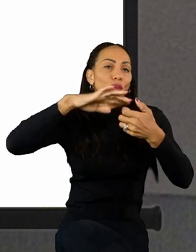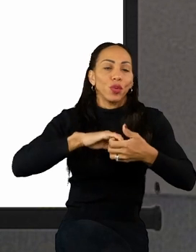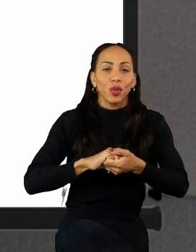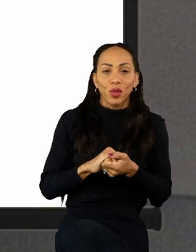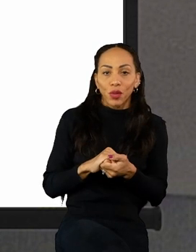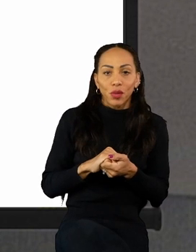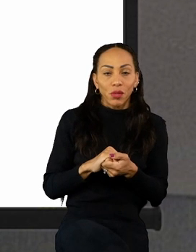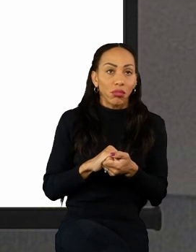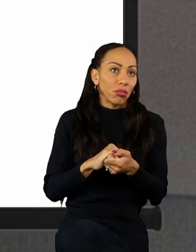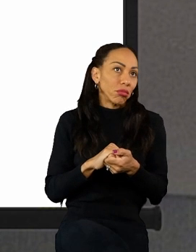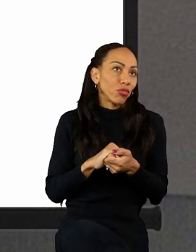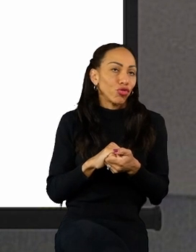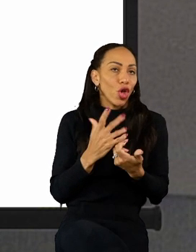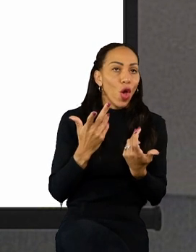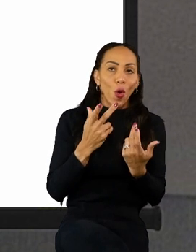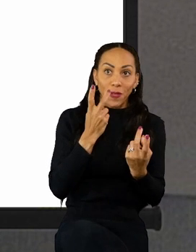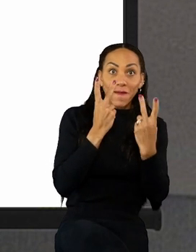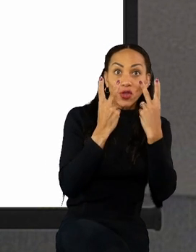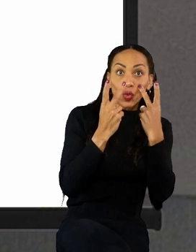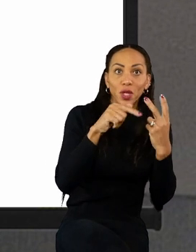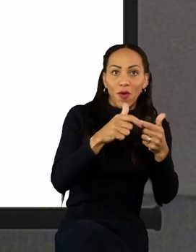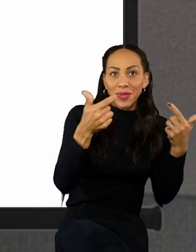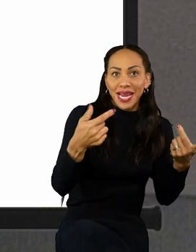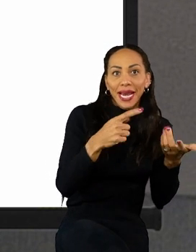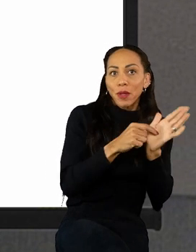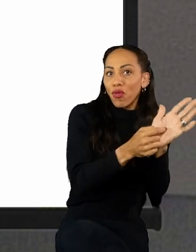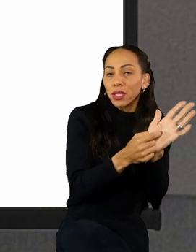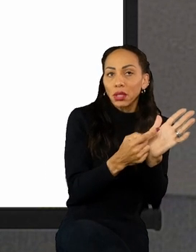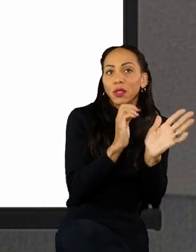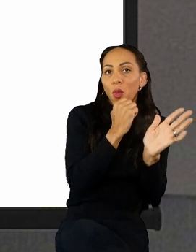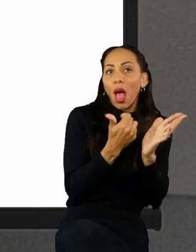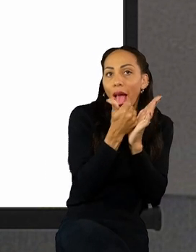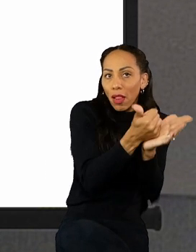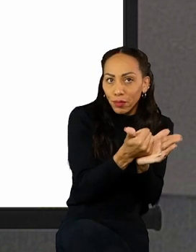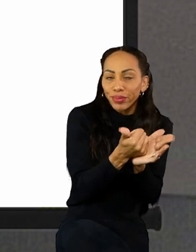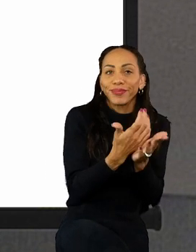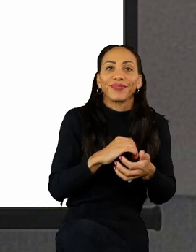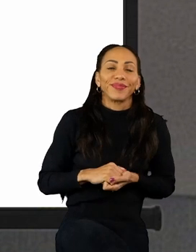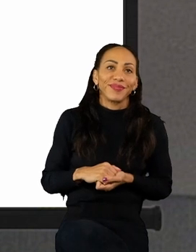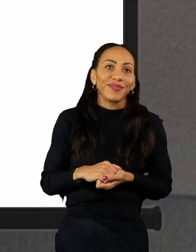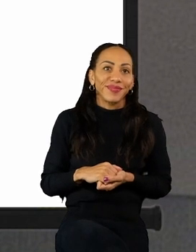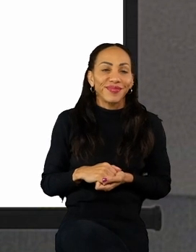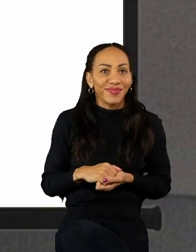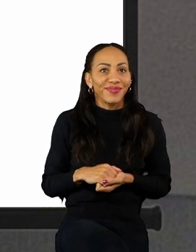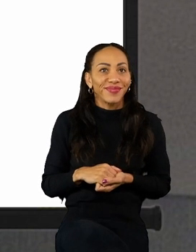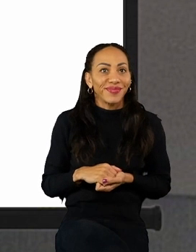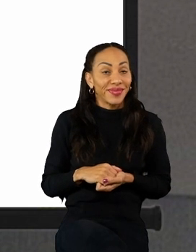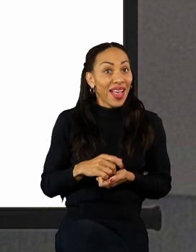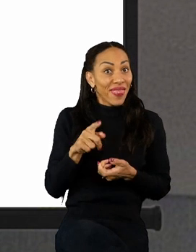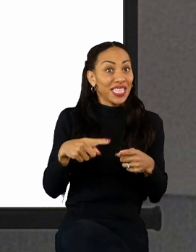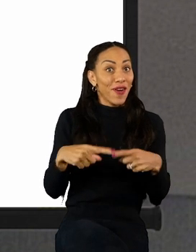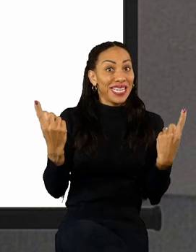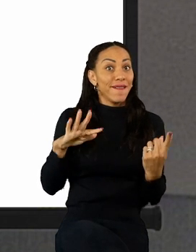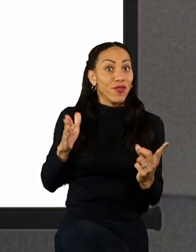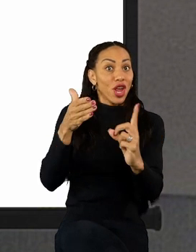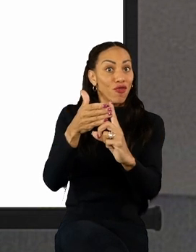of the creative practice in this particular piece, but the visuals may be there to support that, and we can do all sorts of things with this technology. So yeah, it takes